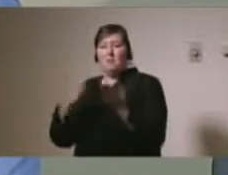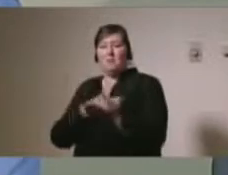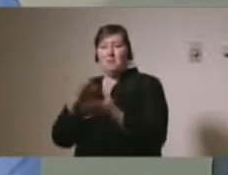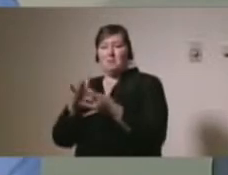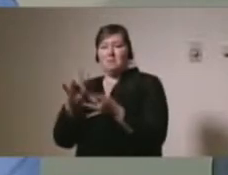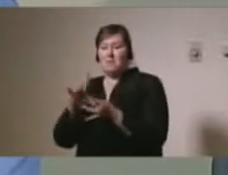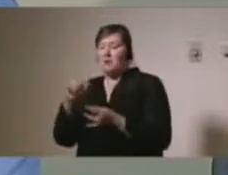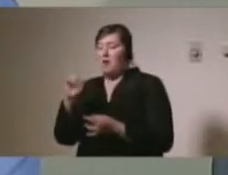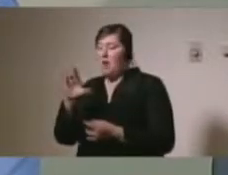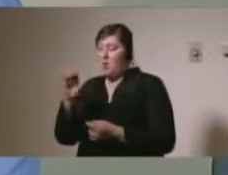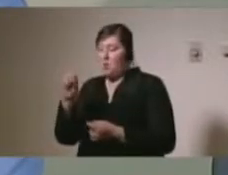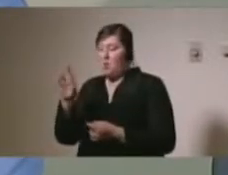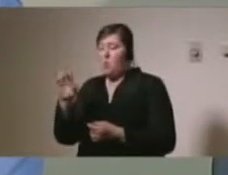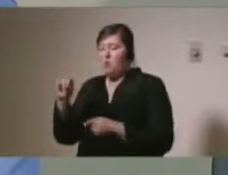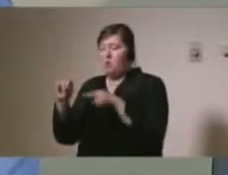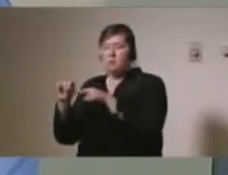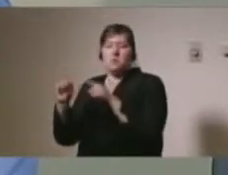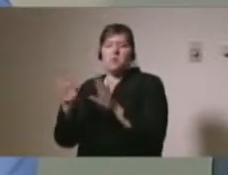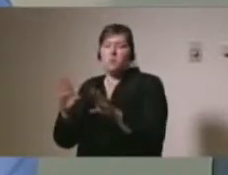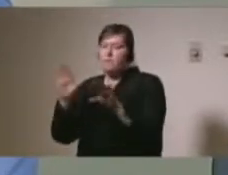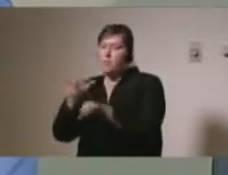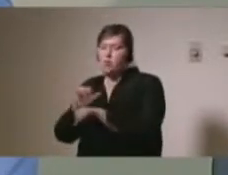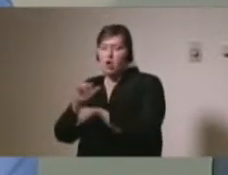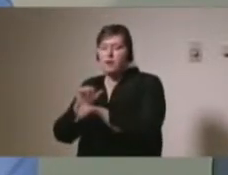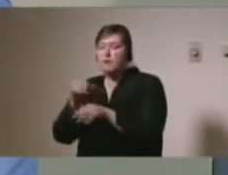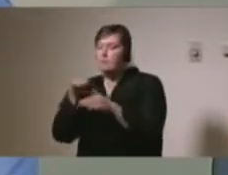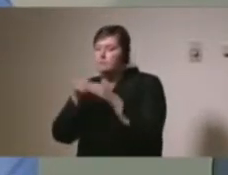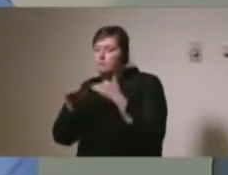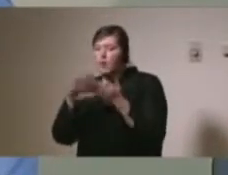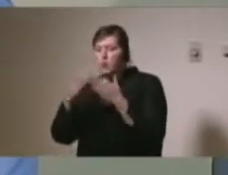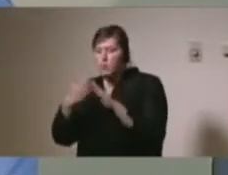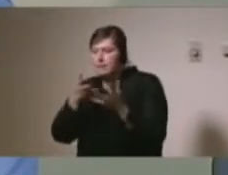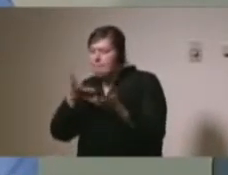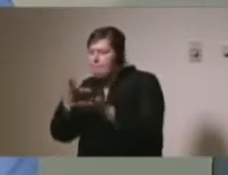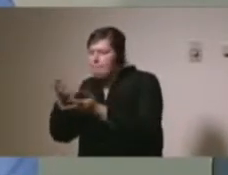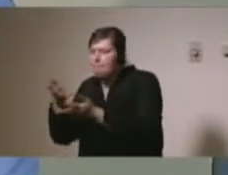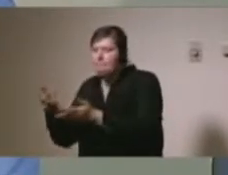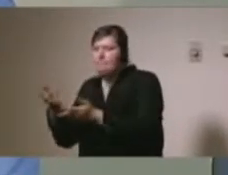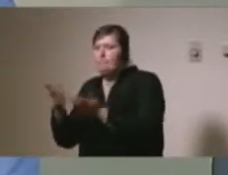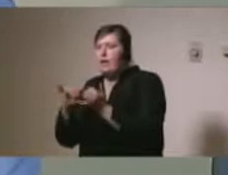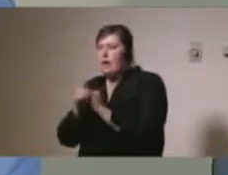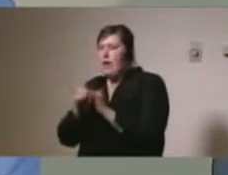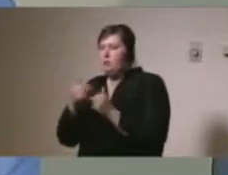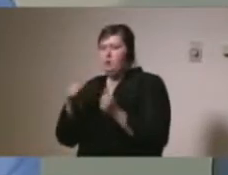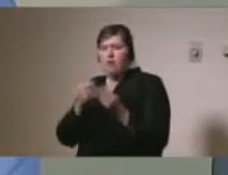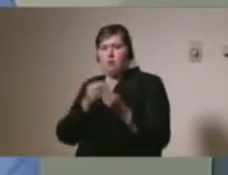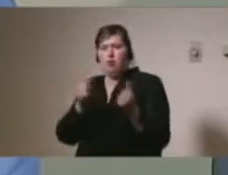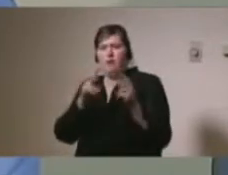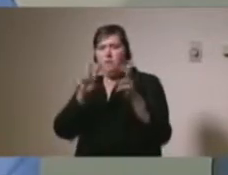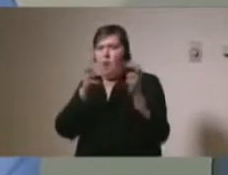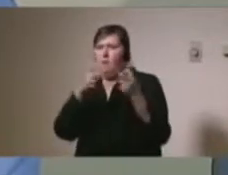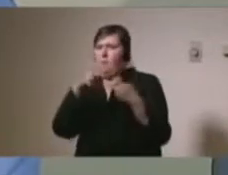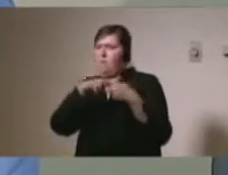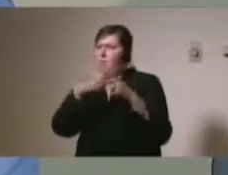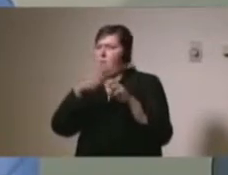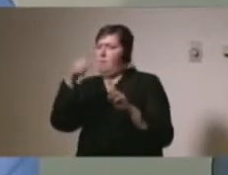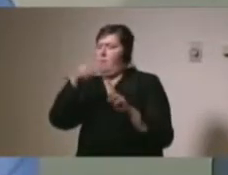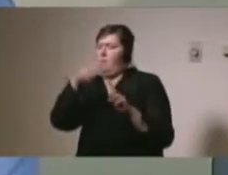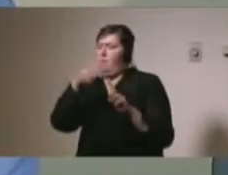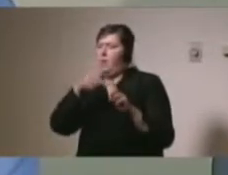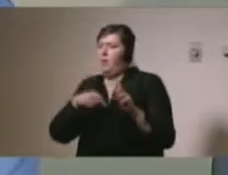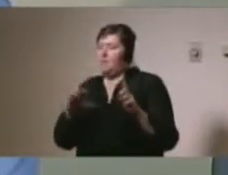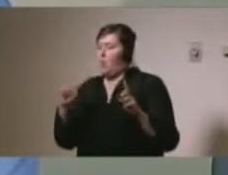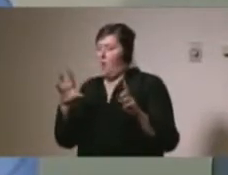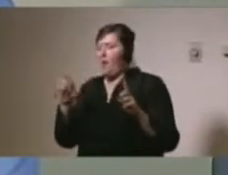going into neighborhoods and communities, thinking about how to organize around this particular issue. But the reality is now that the